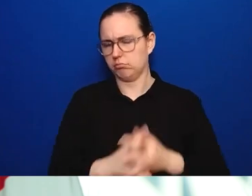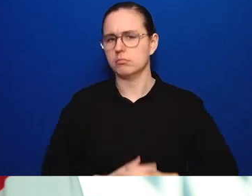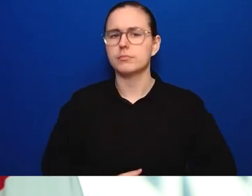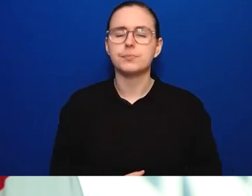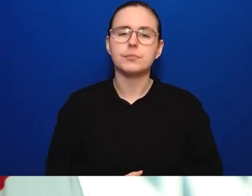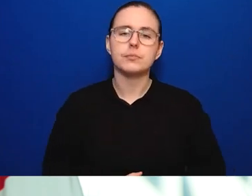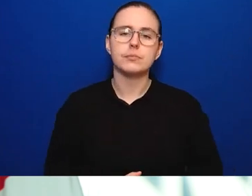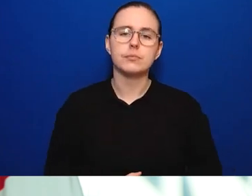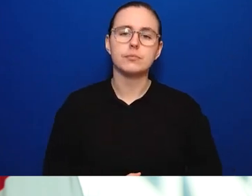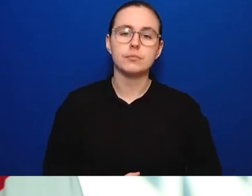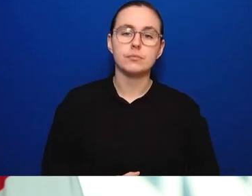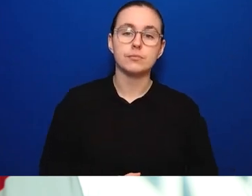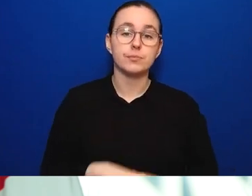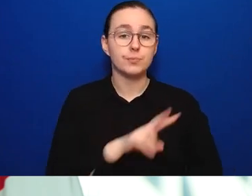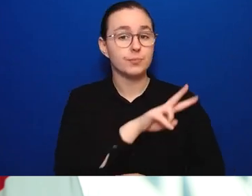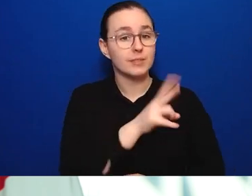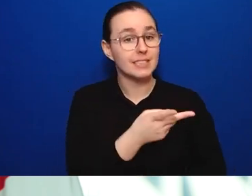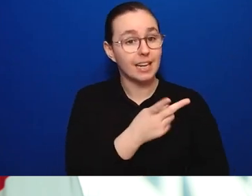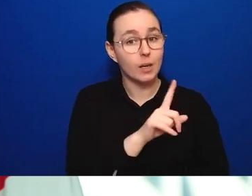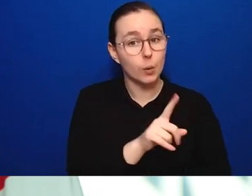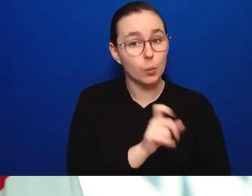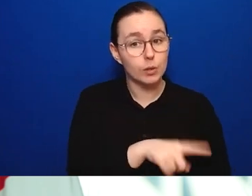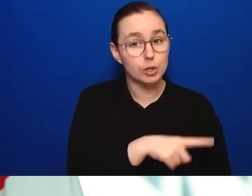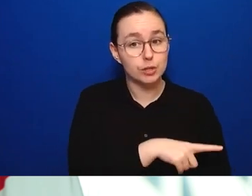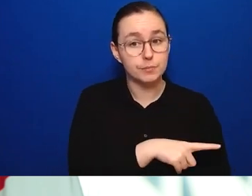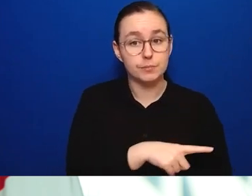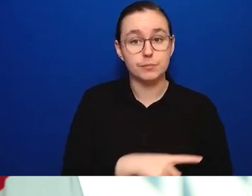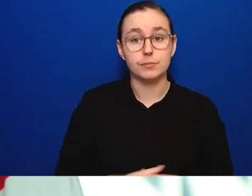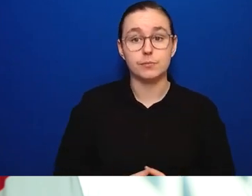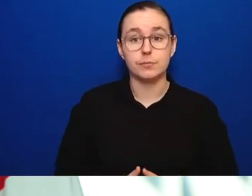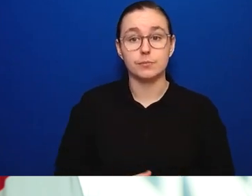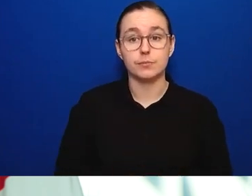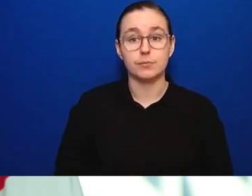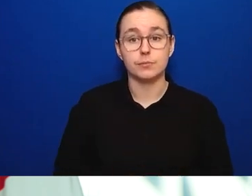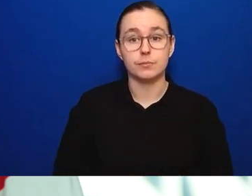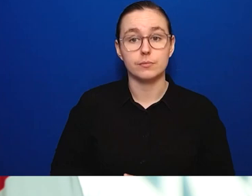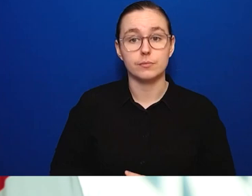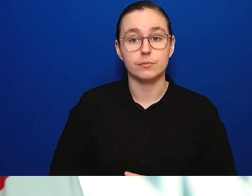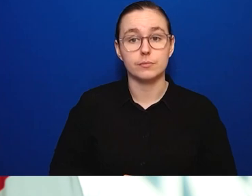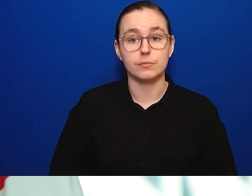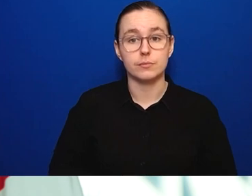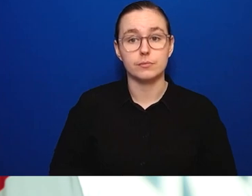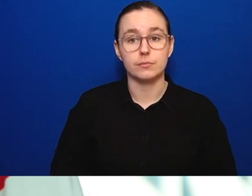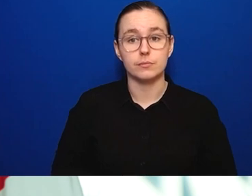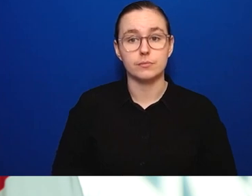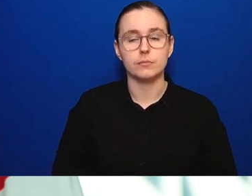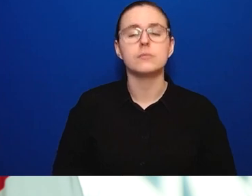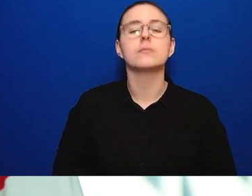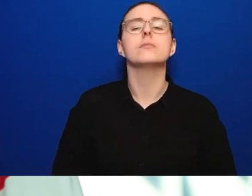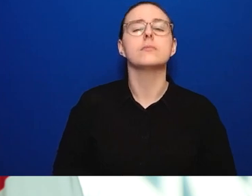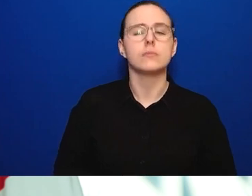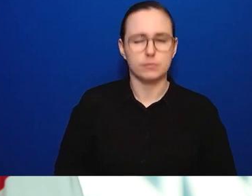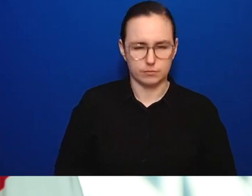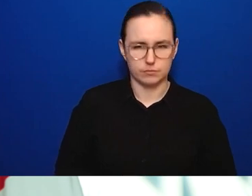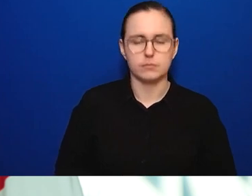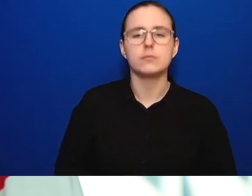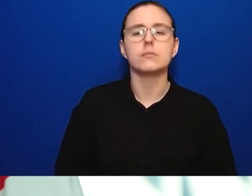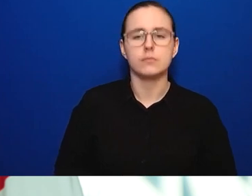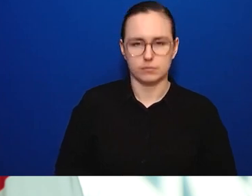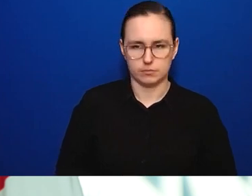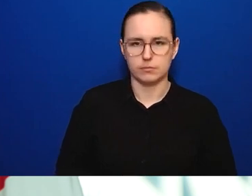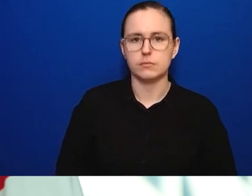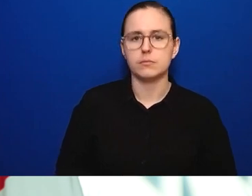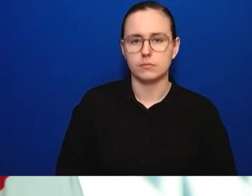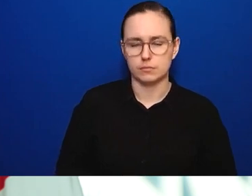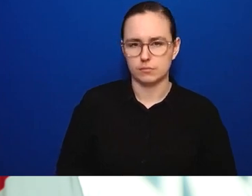Yes, I actually do have a follow-up relating to the freshet. I'm wondering, you know, given that many of the communities, including First Nation